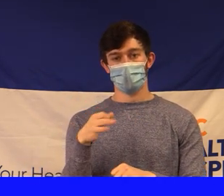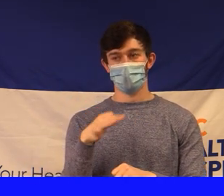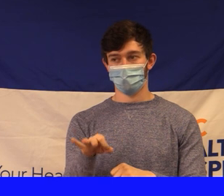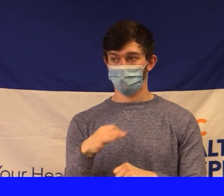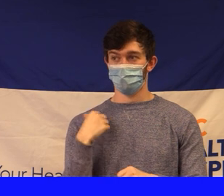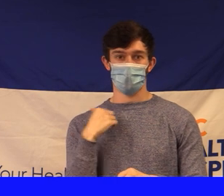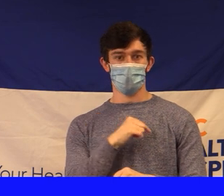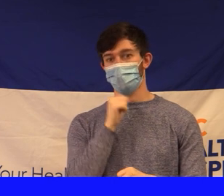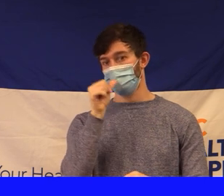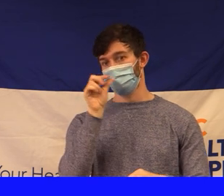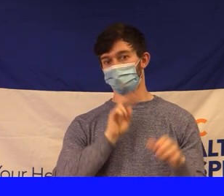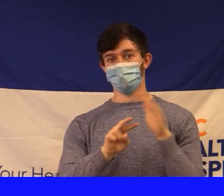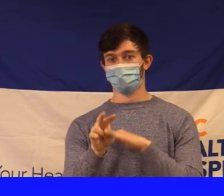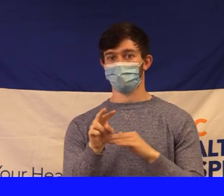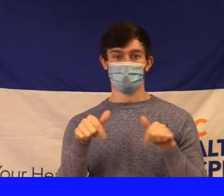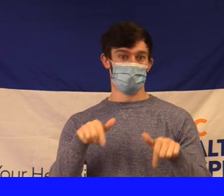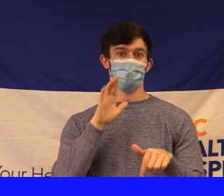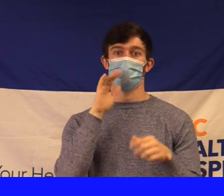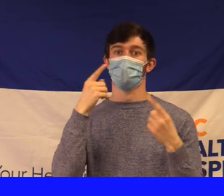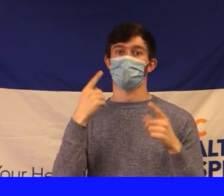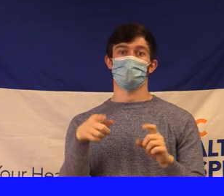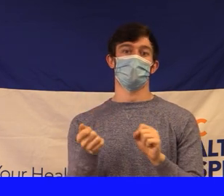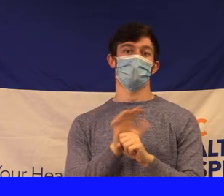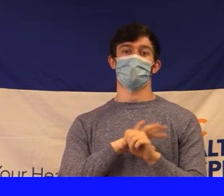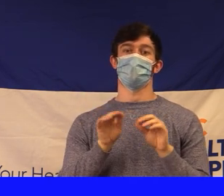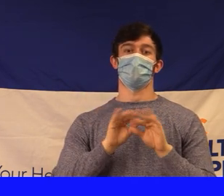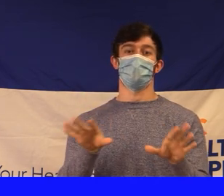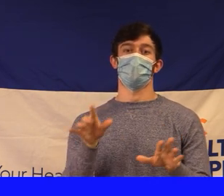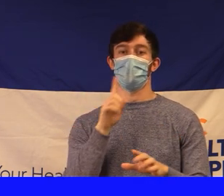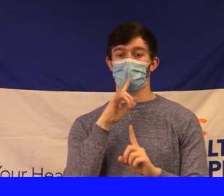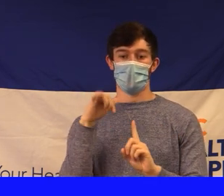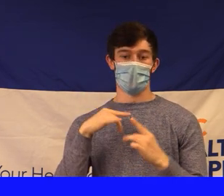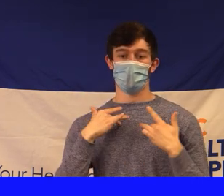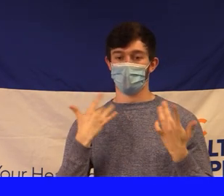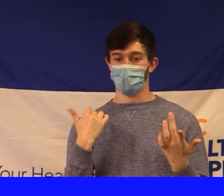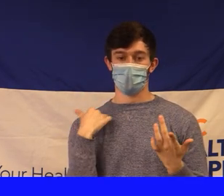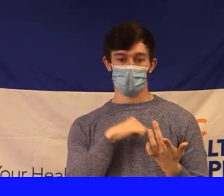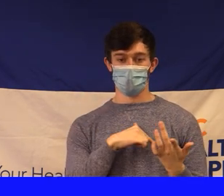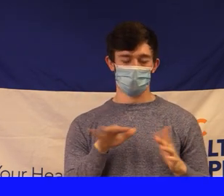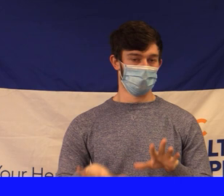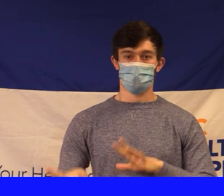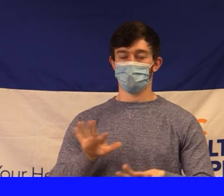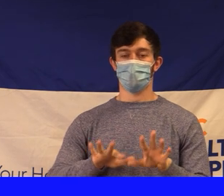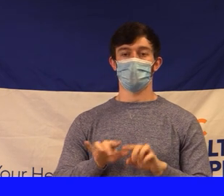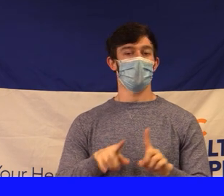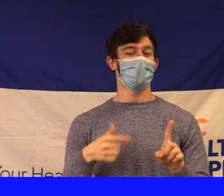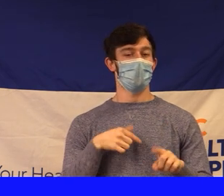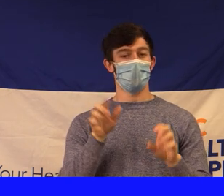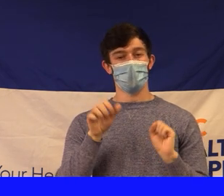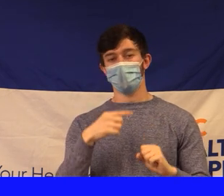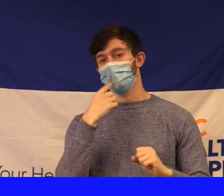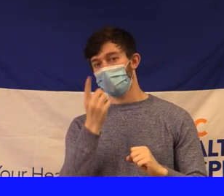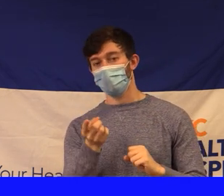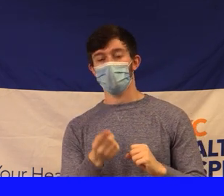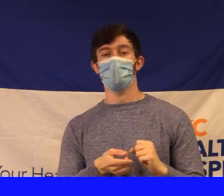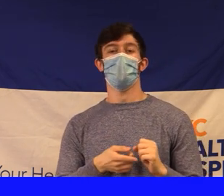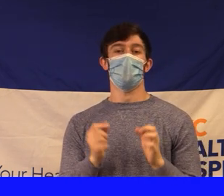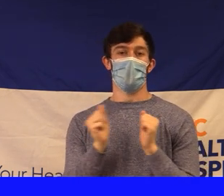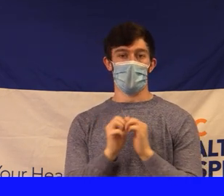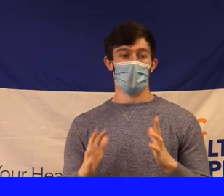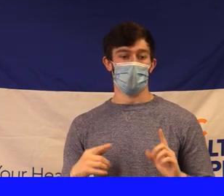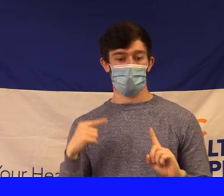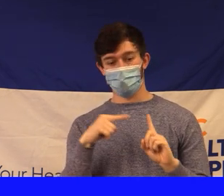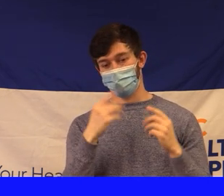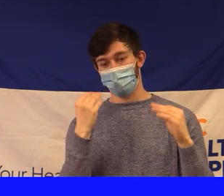not have an expectation that we would need it for such an unprecedented event. But I can safely say that without this